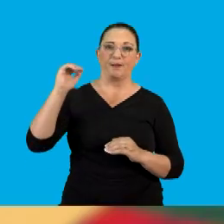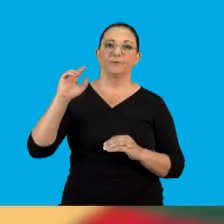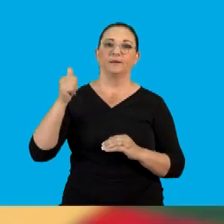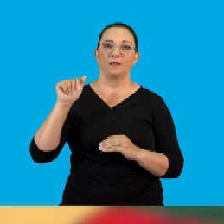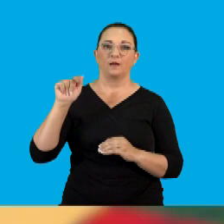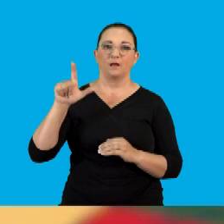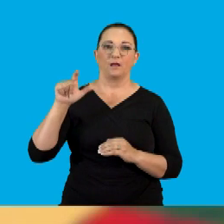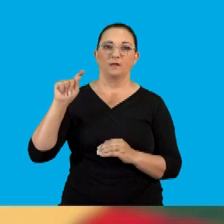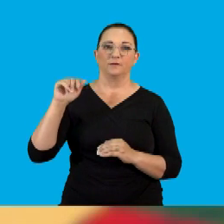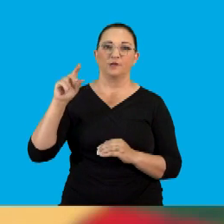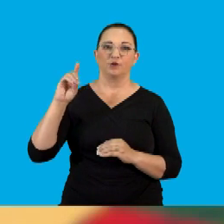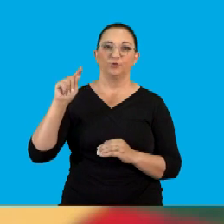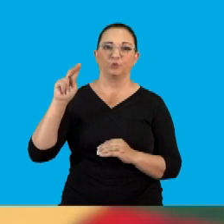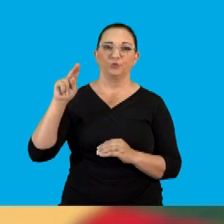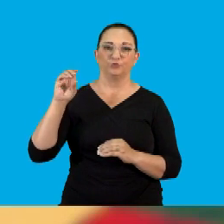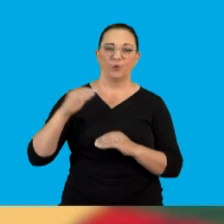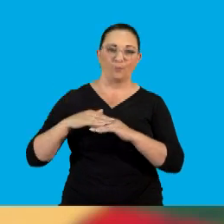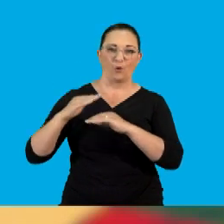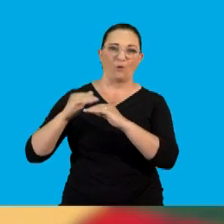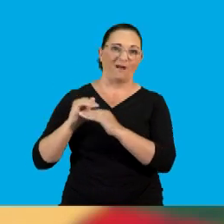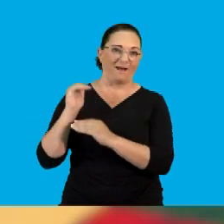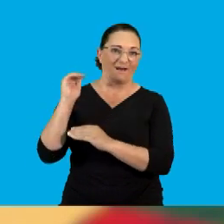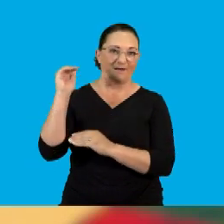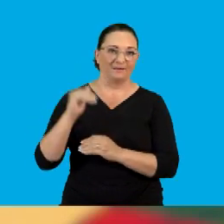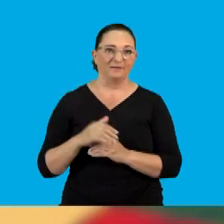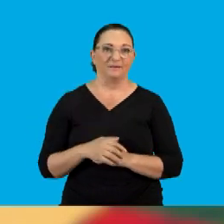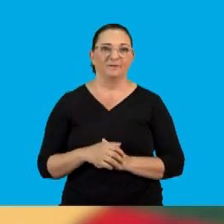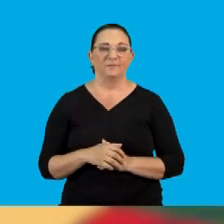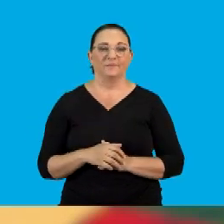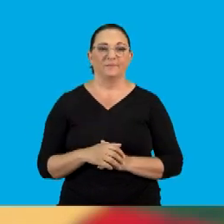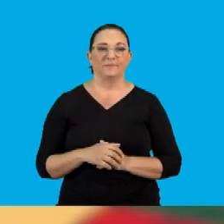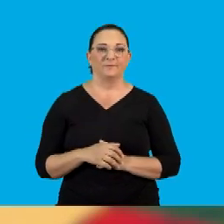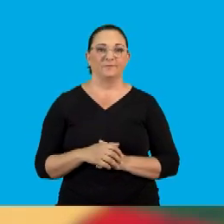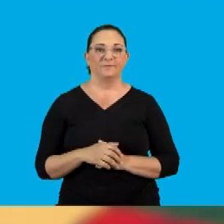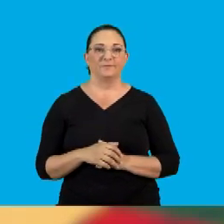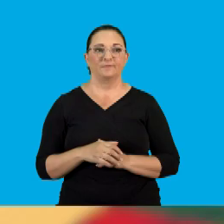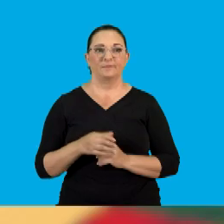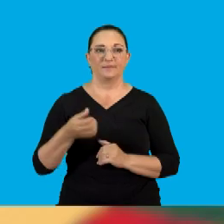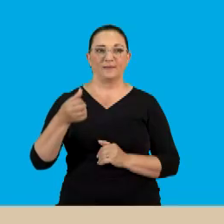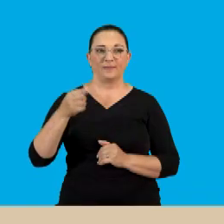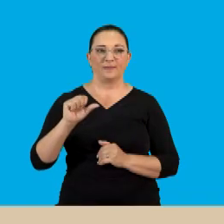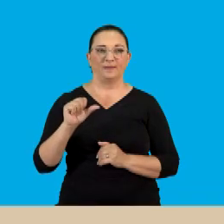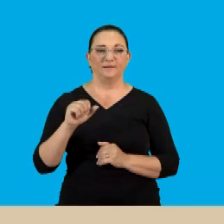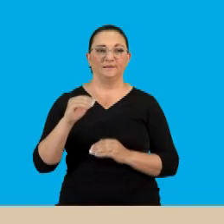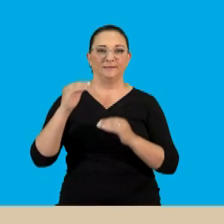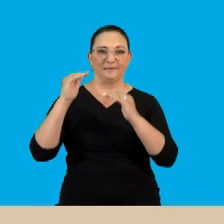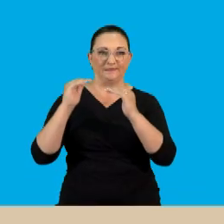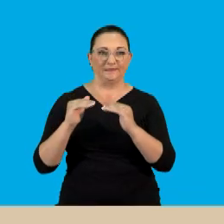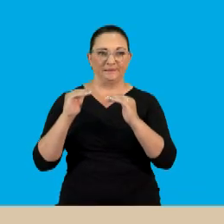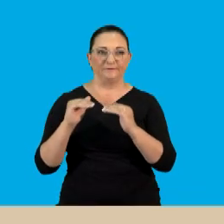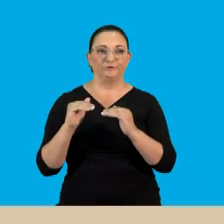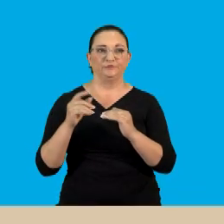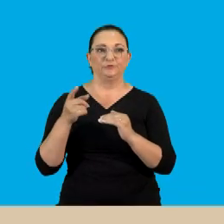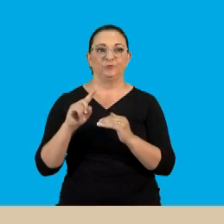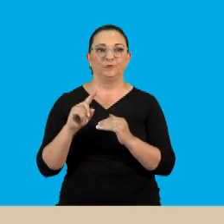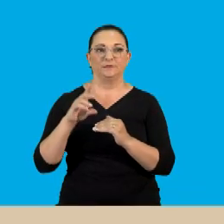increasing altitude. Now, what happens when you increase altitude? Then we are decreasing the